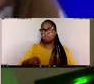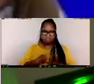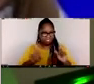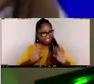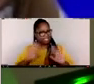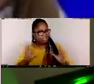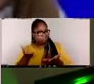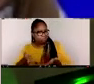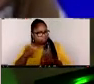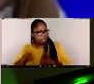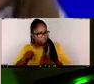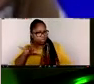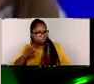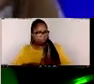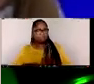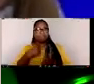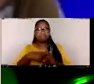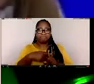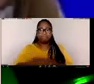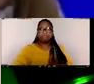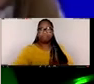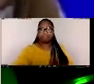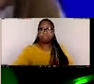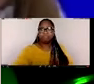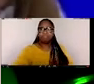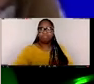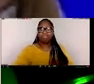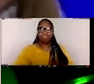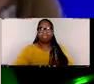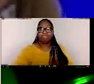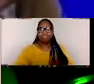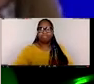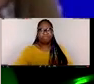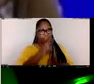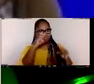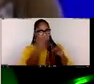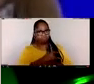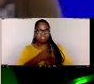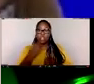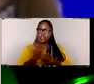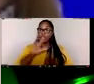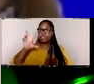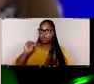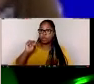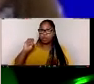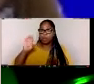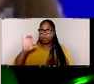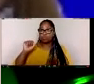I would note also that they ironically used 30 Ocean Parkway as an example